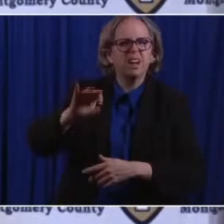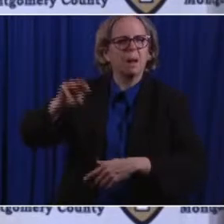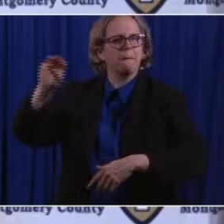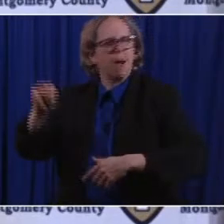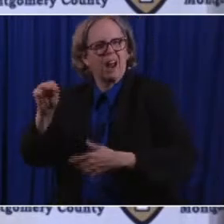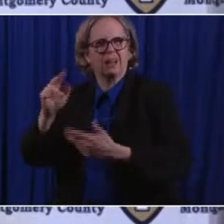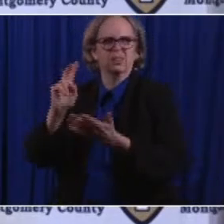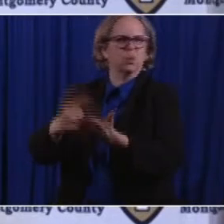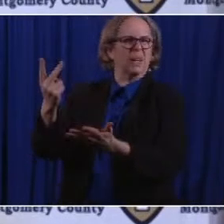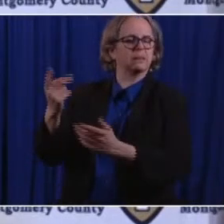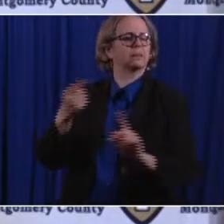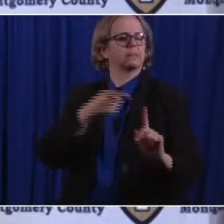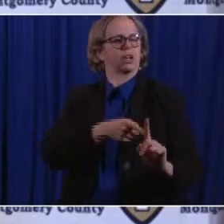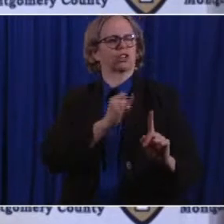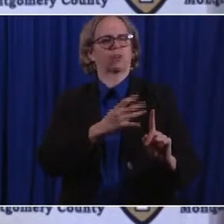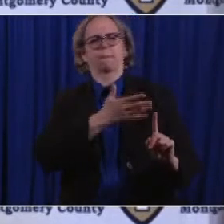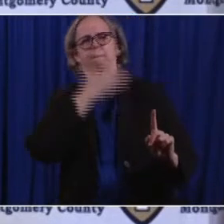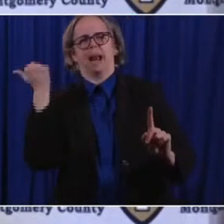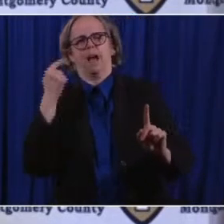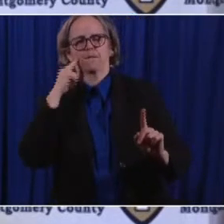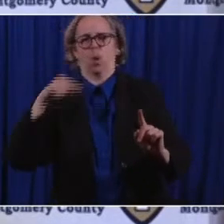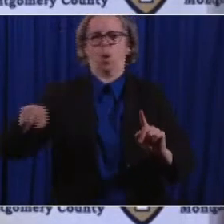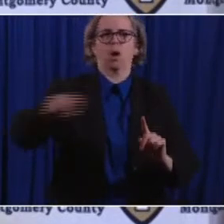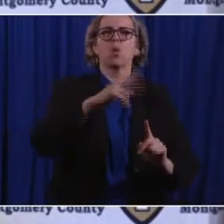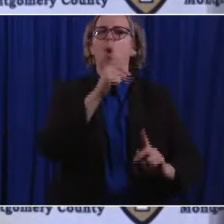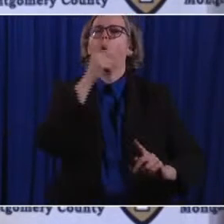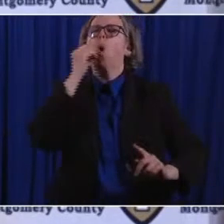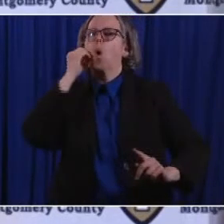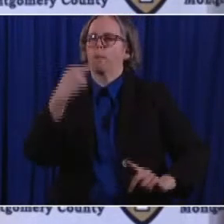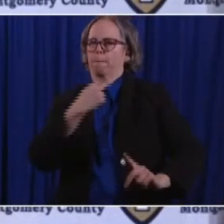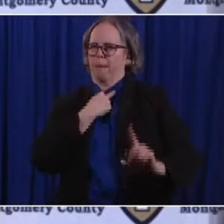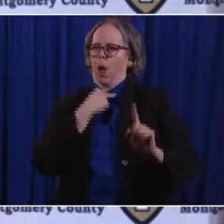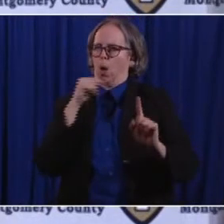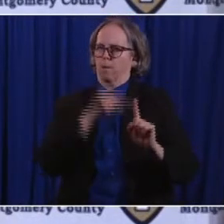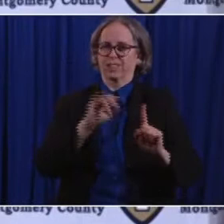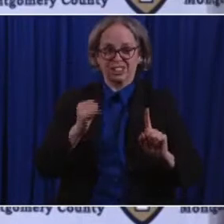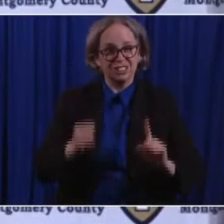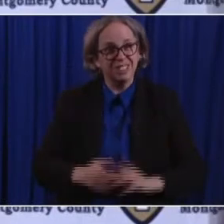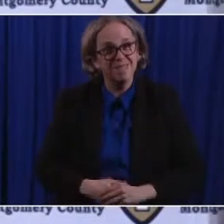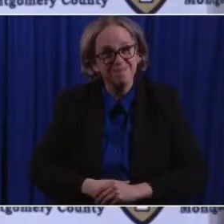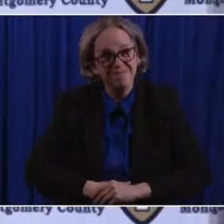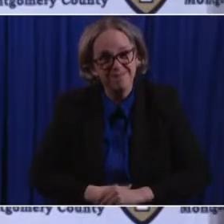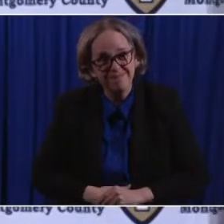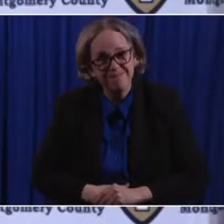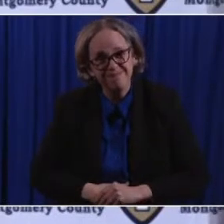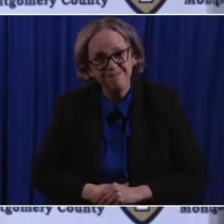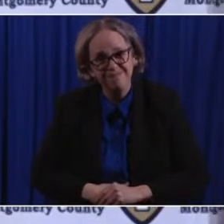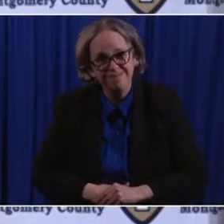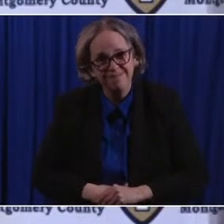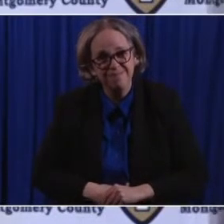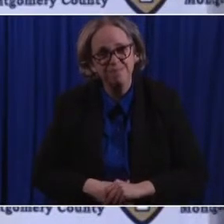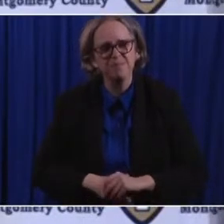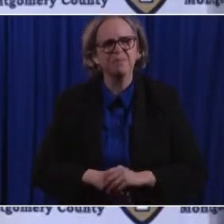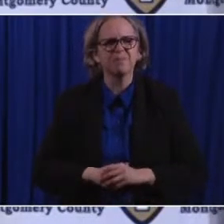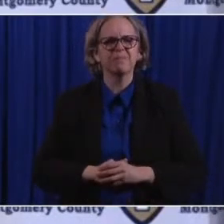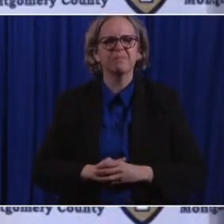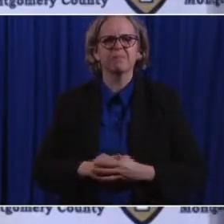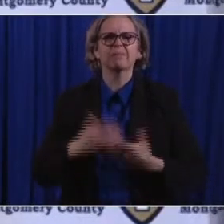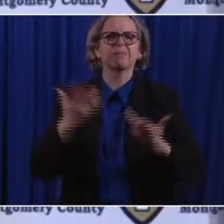I want to continue our discussion about where we are with our nursing homes in regard to